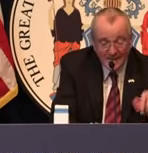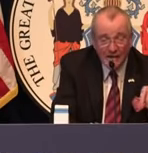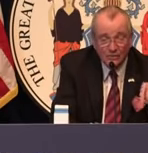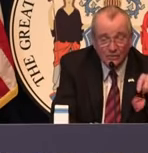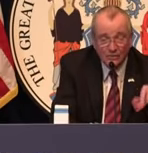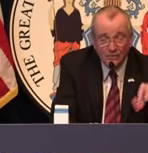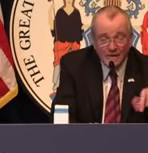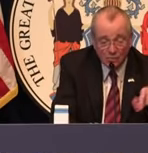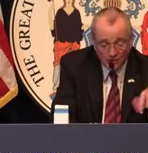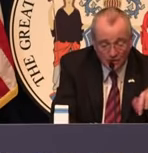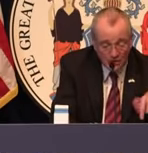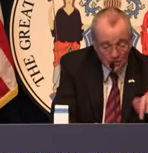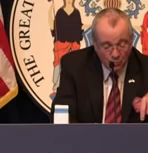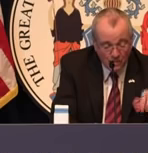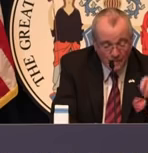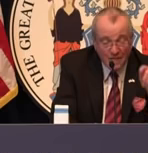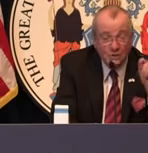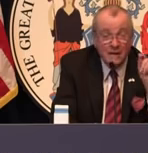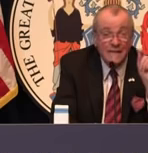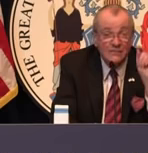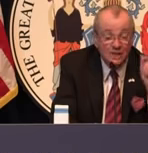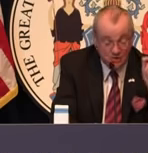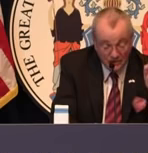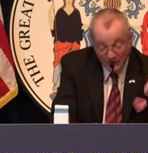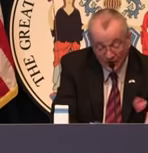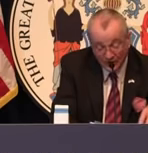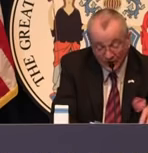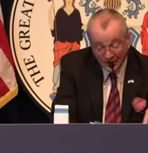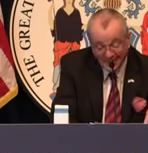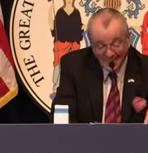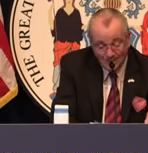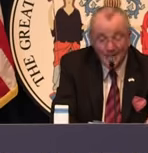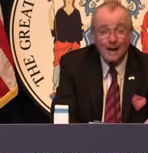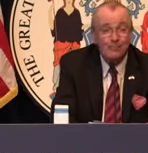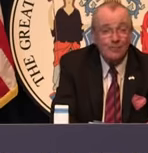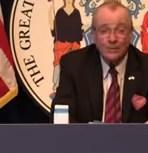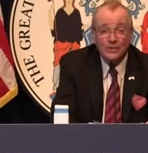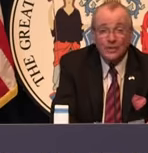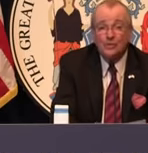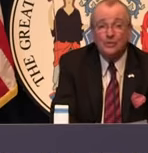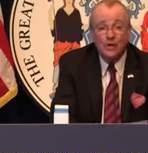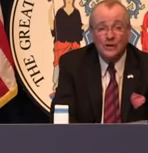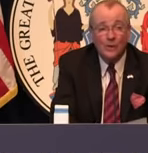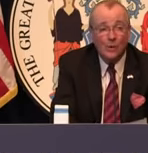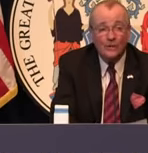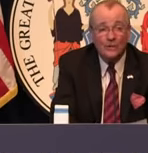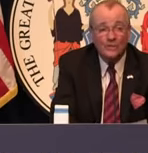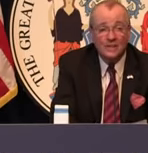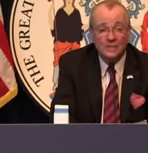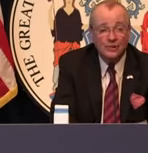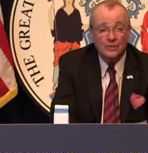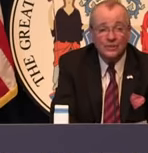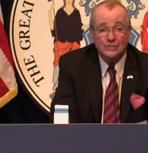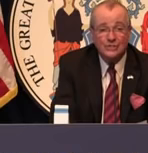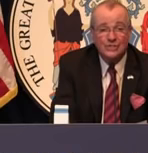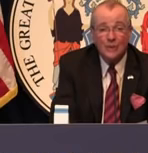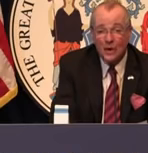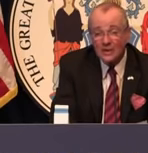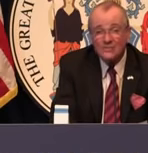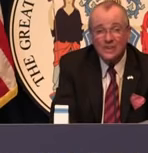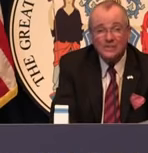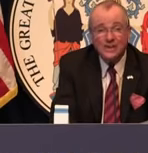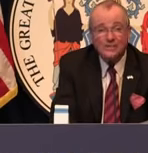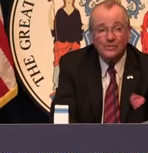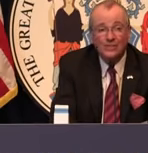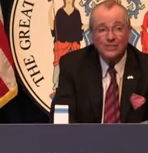We cannot lose sight of what's also important, and that's remaining vigilant, folks, and keeping up with the extraordinary work you've done, social distancing,